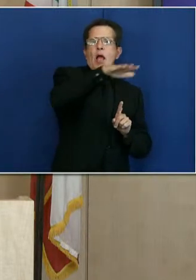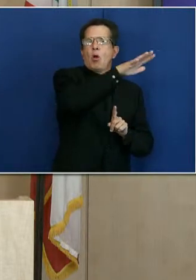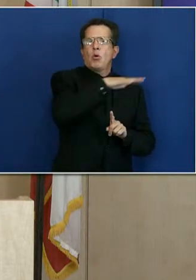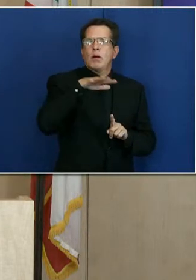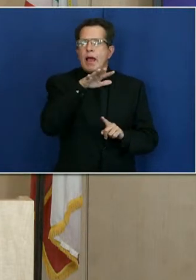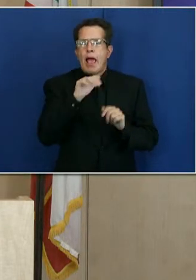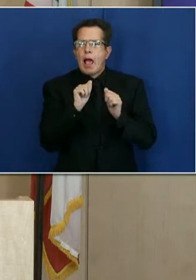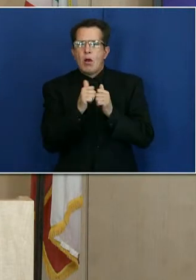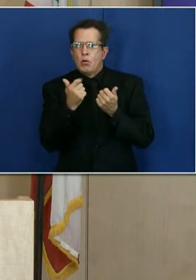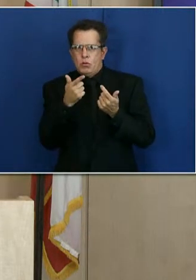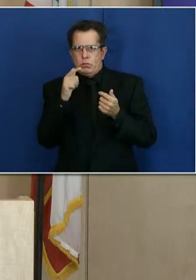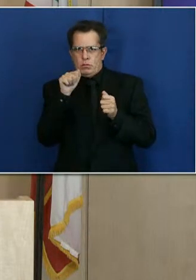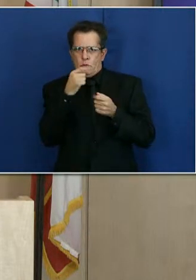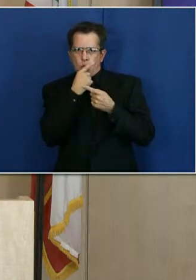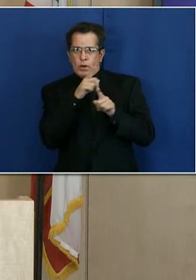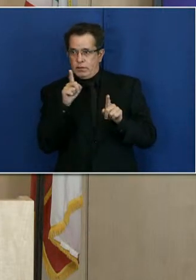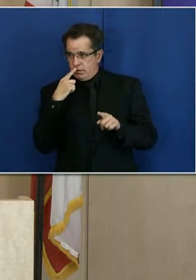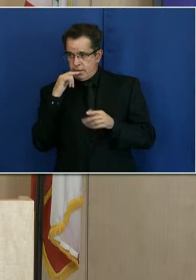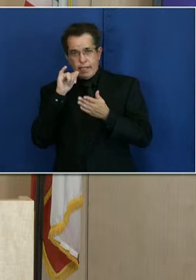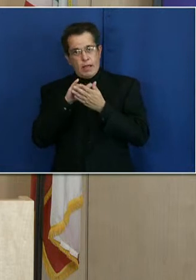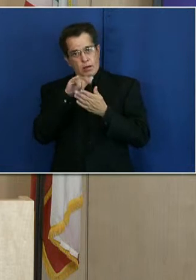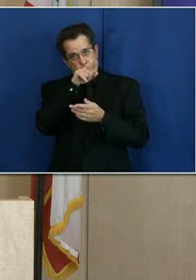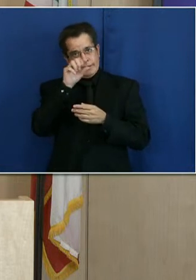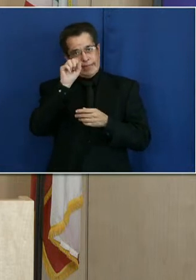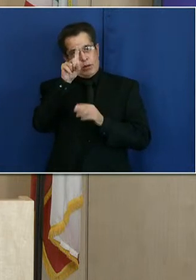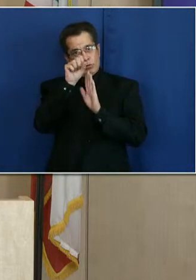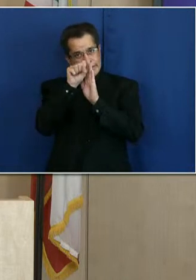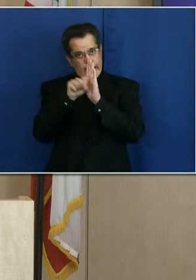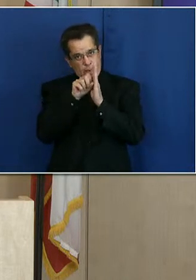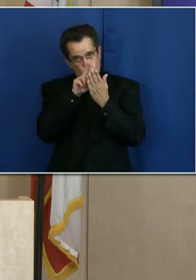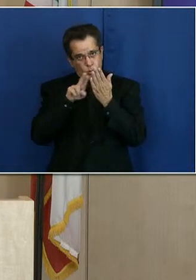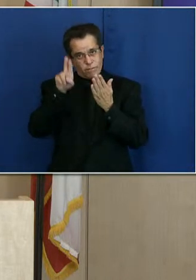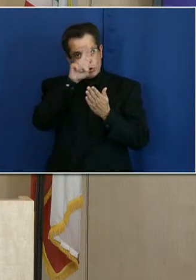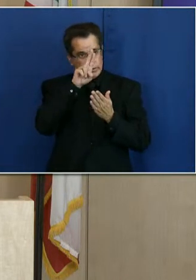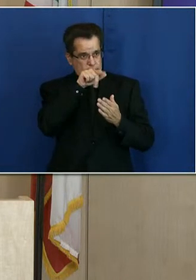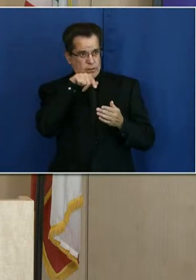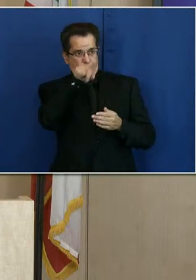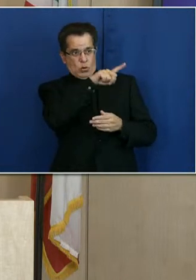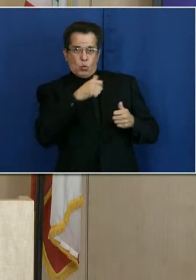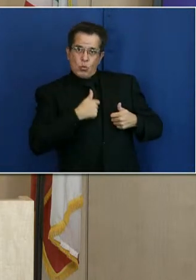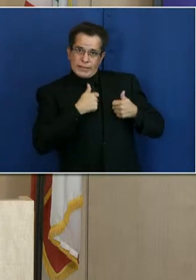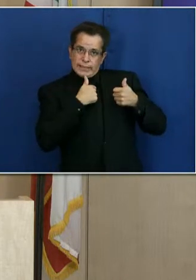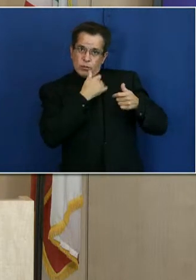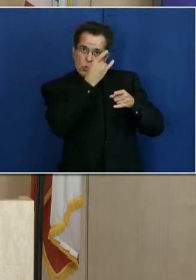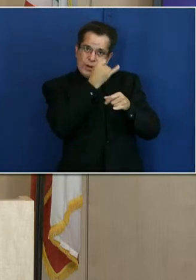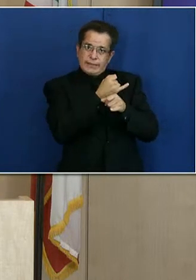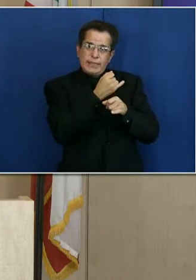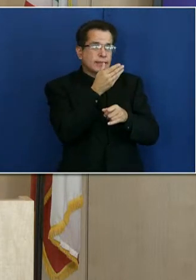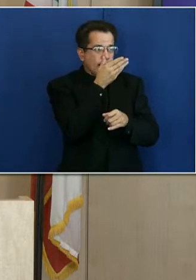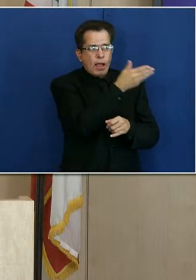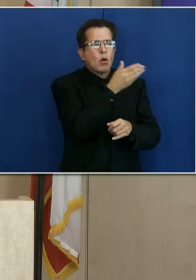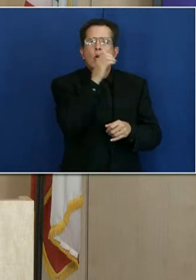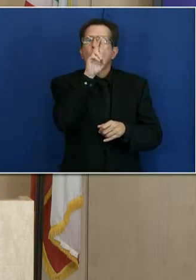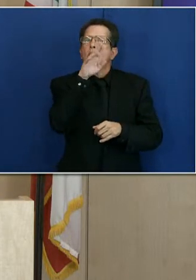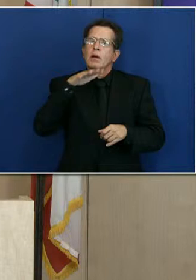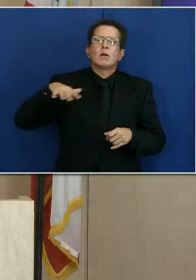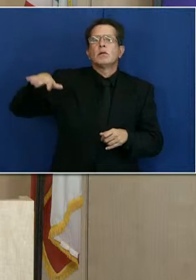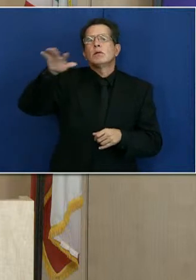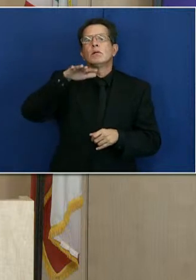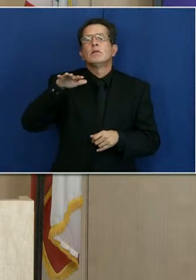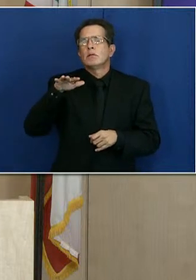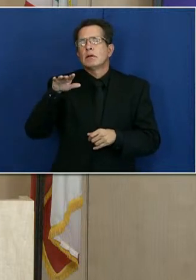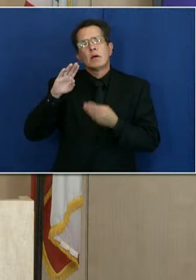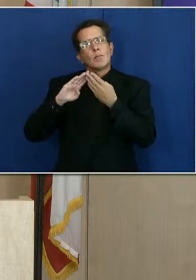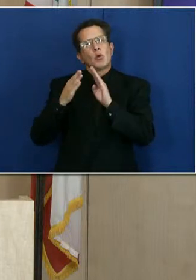San Diego State student residents or residents more generally in San Diego, in the local San Diego State community? In the local San Diego